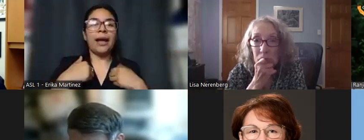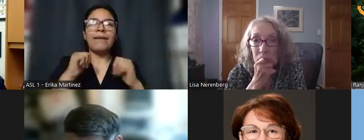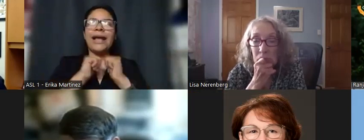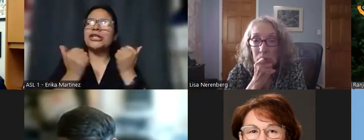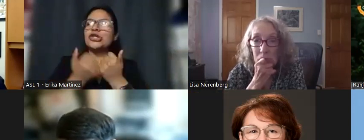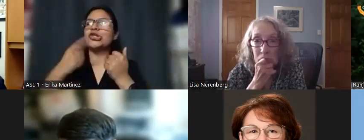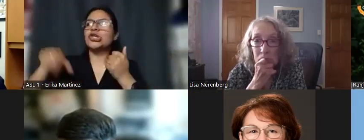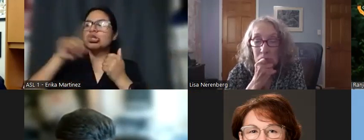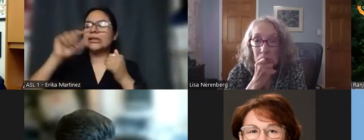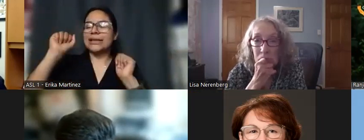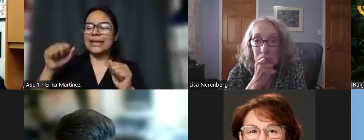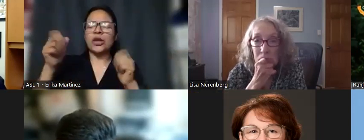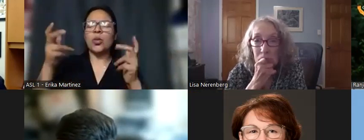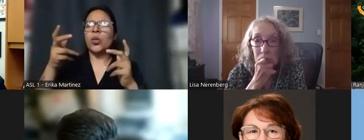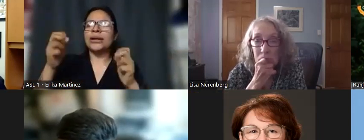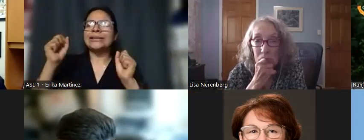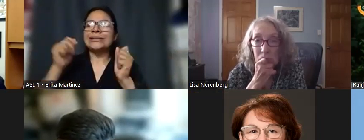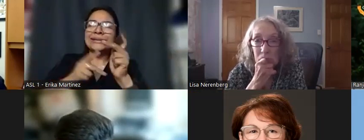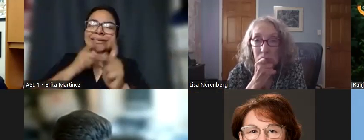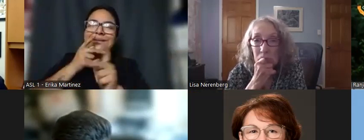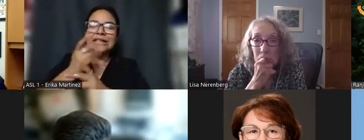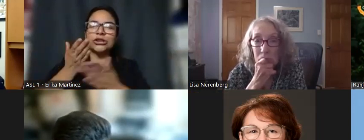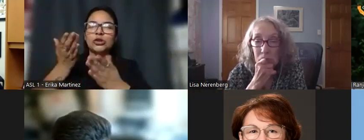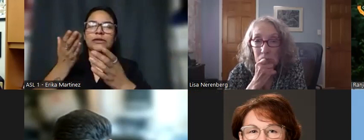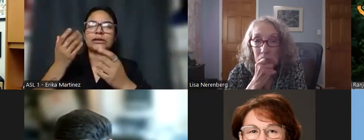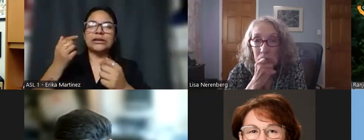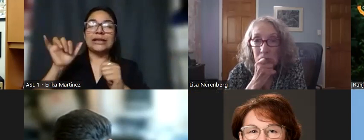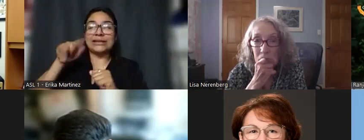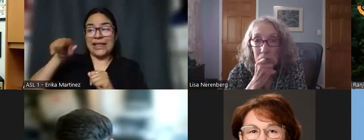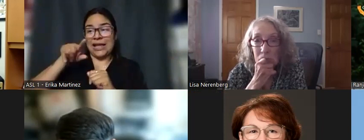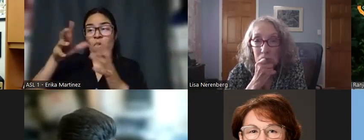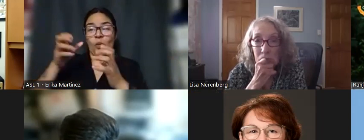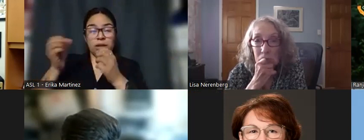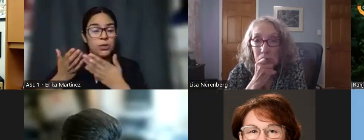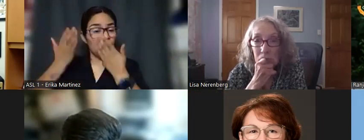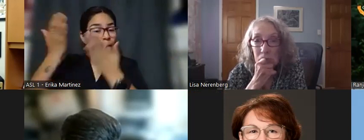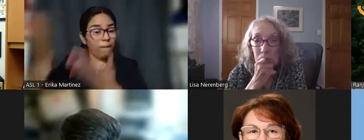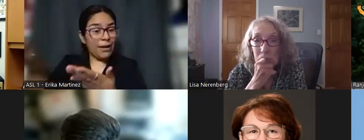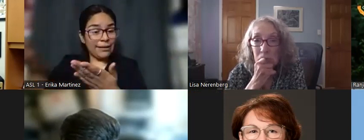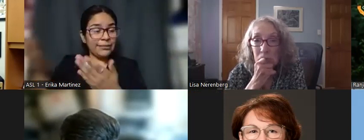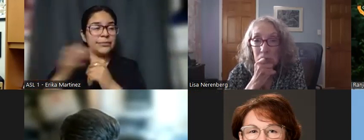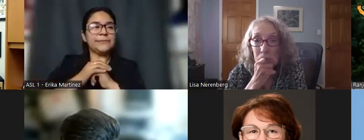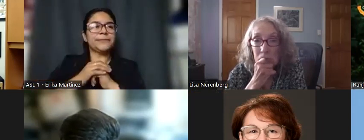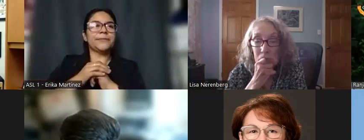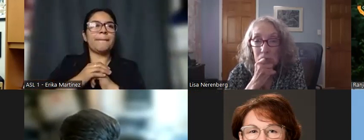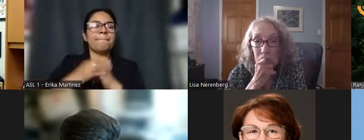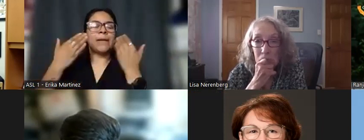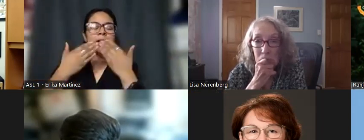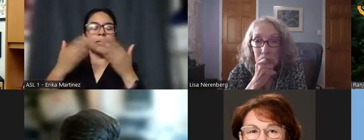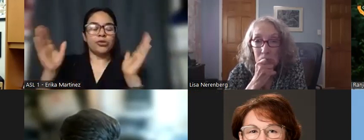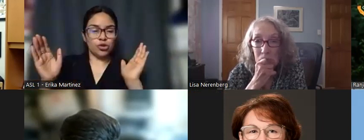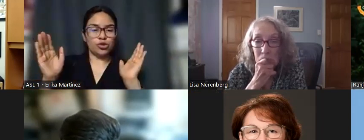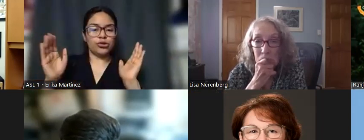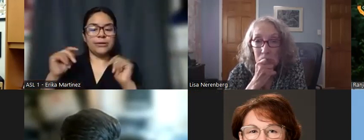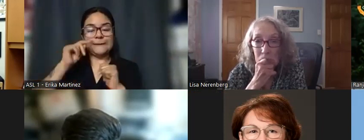define what kind of services they want to provide. The majority of our legal assistance service